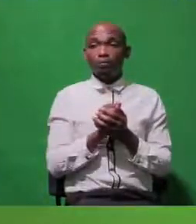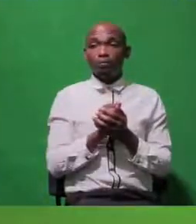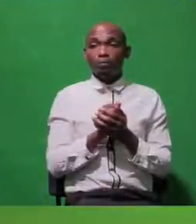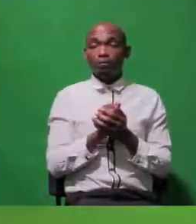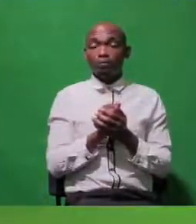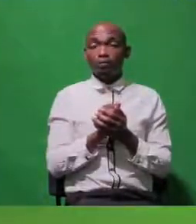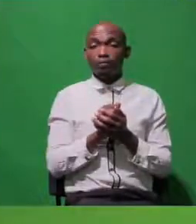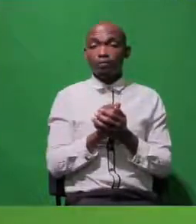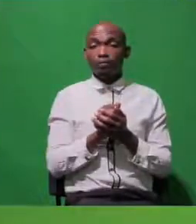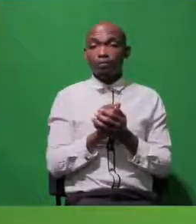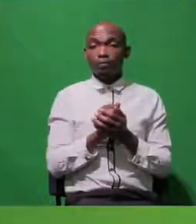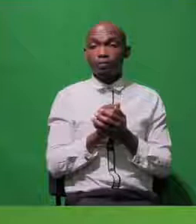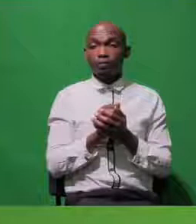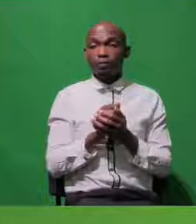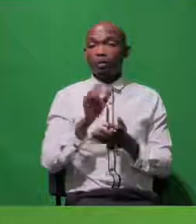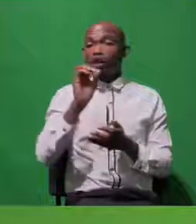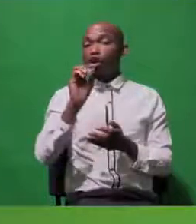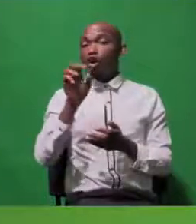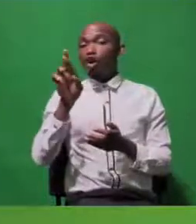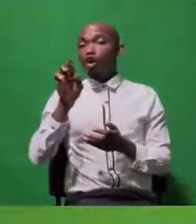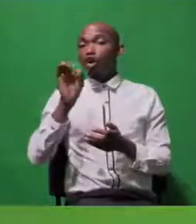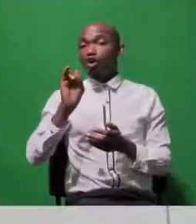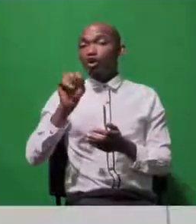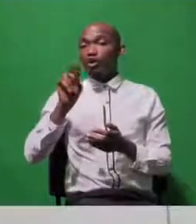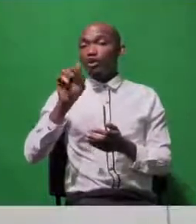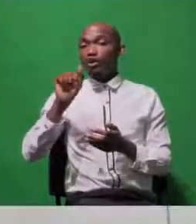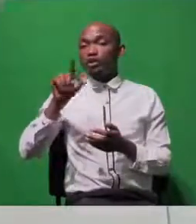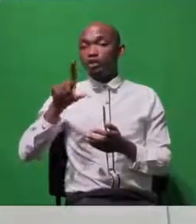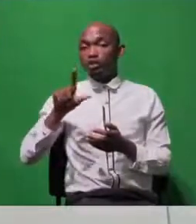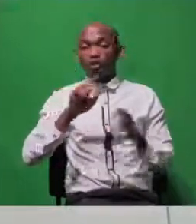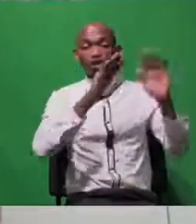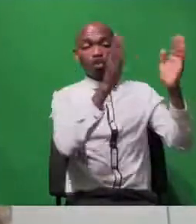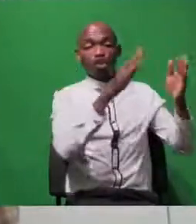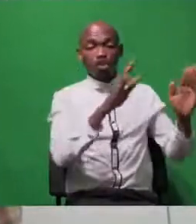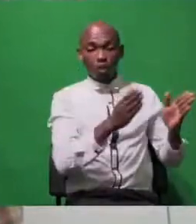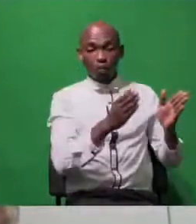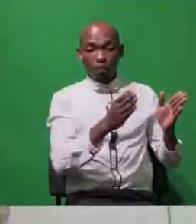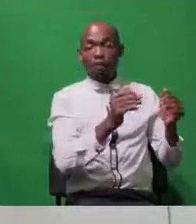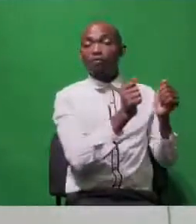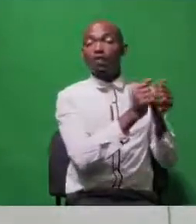So we call the original shape the object.